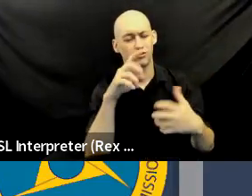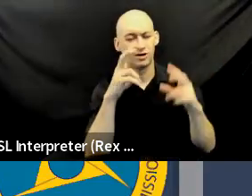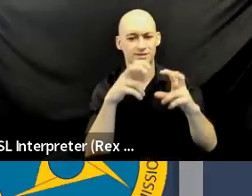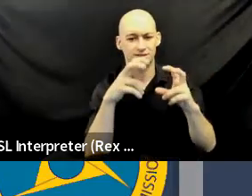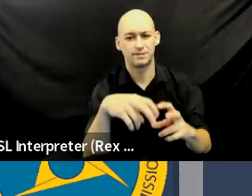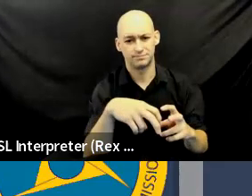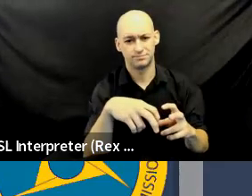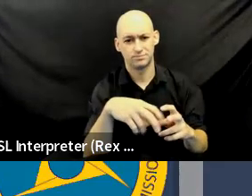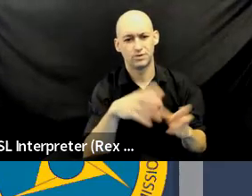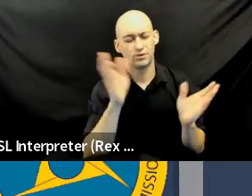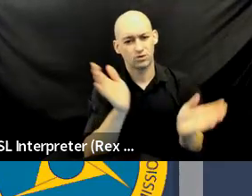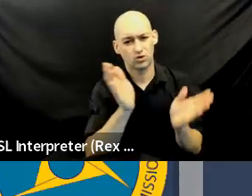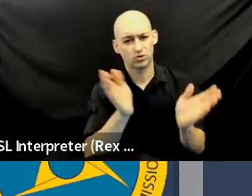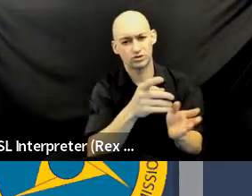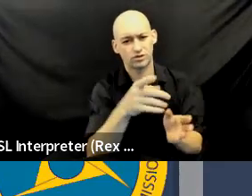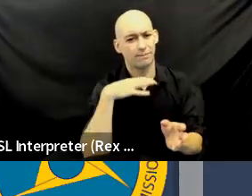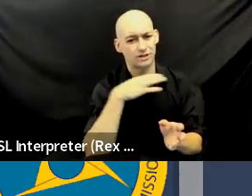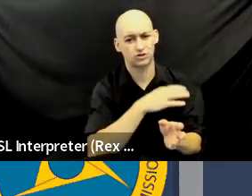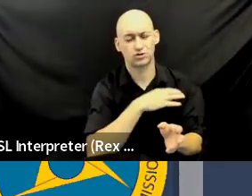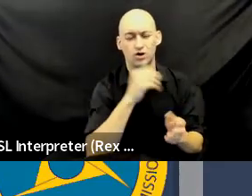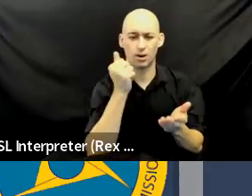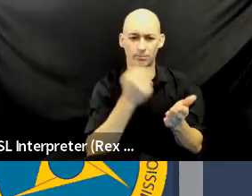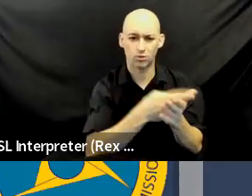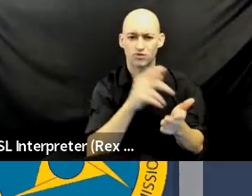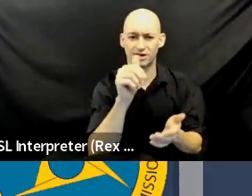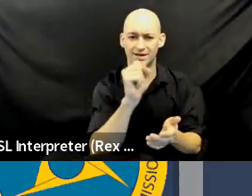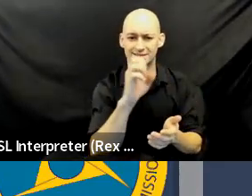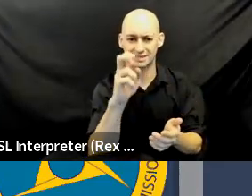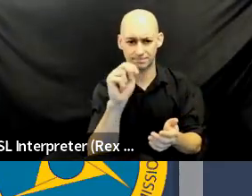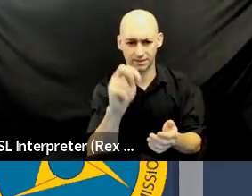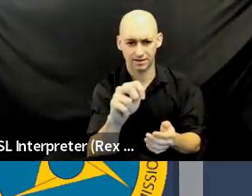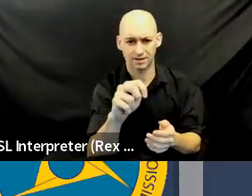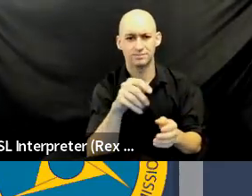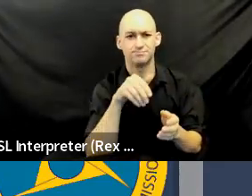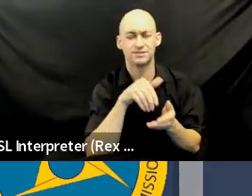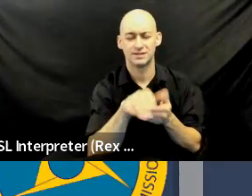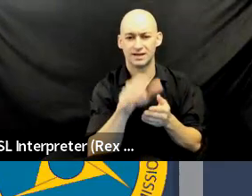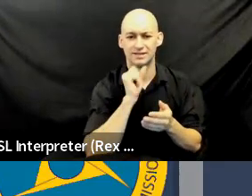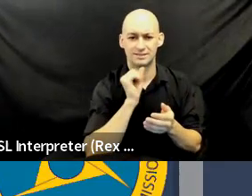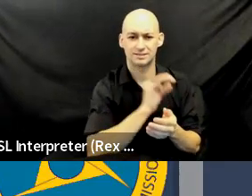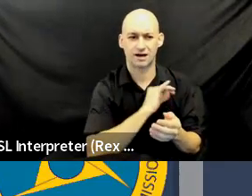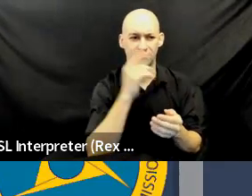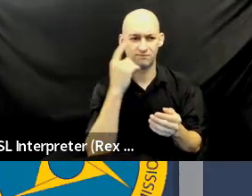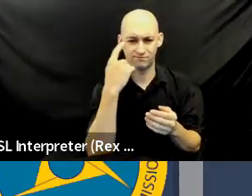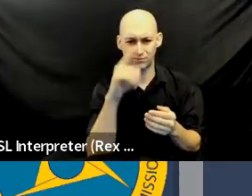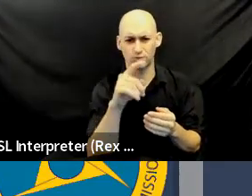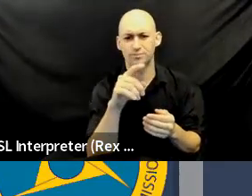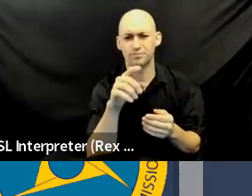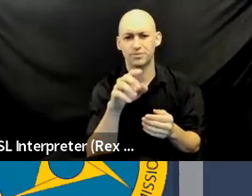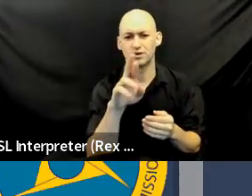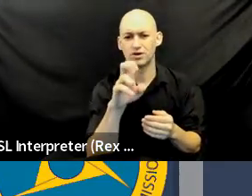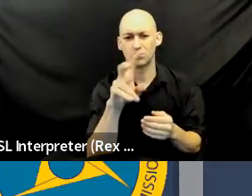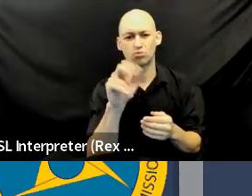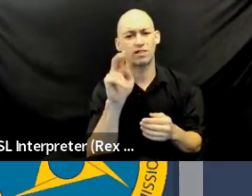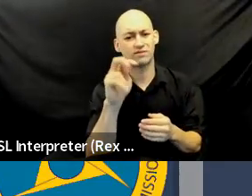We urge the commissioners to approve the assessment and direct staff to transmit the assessment to the relevant policy and